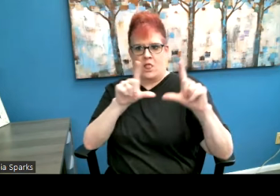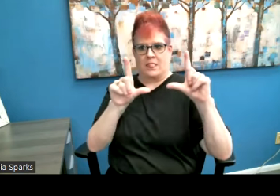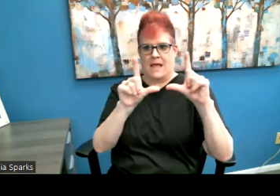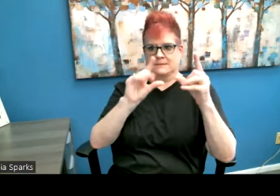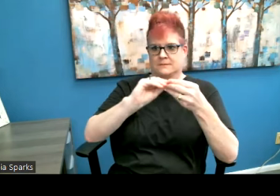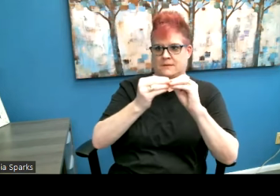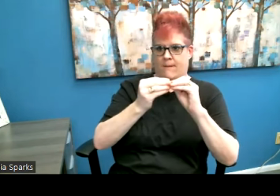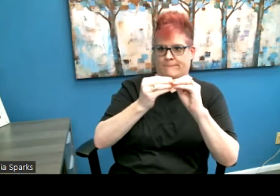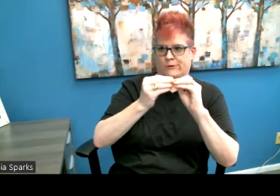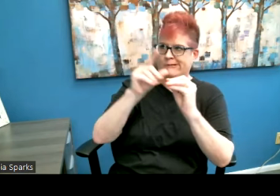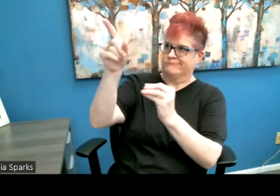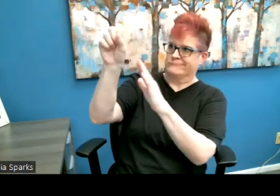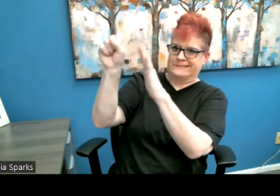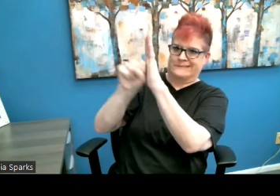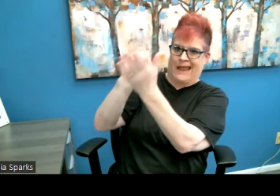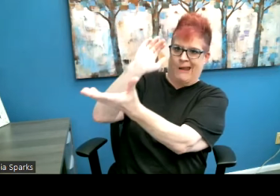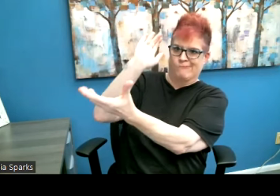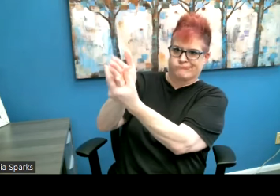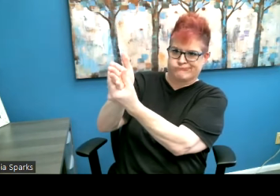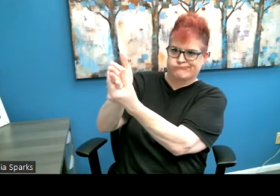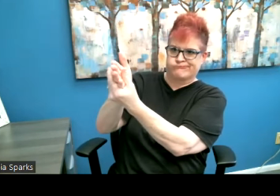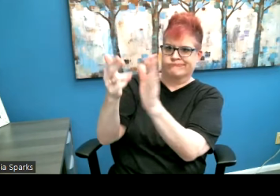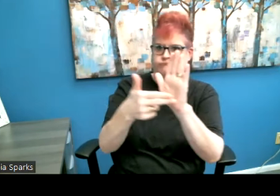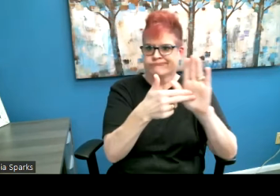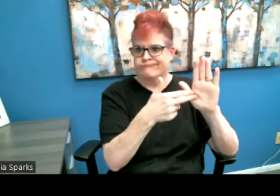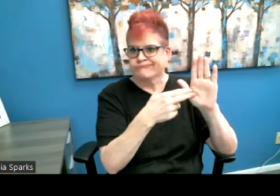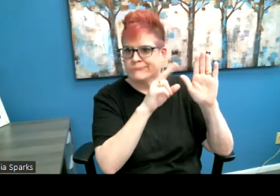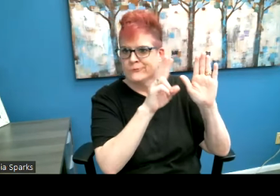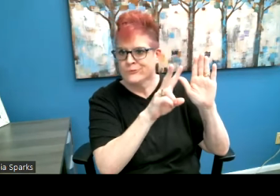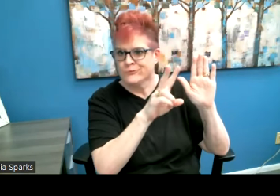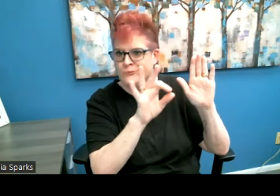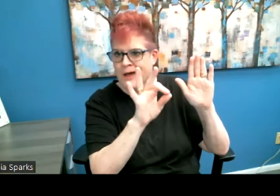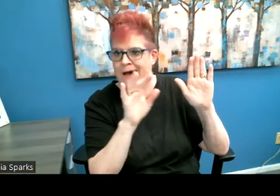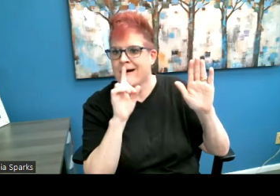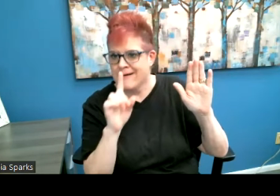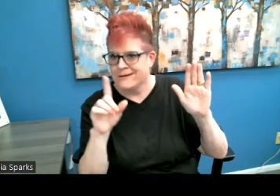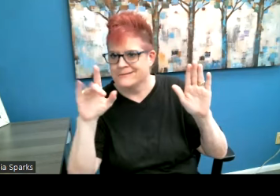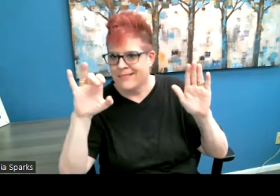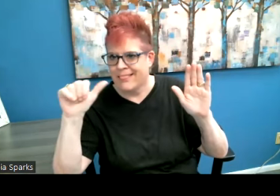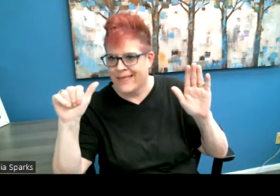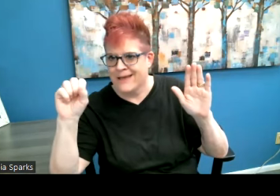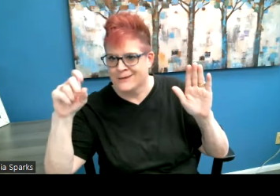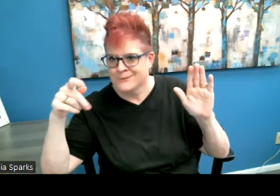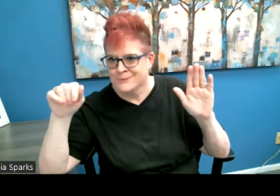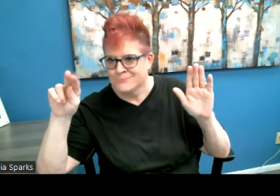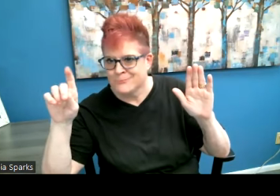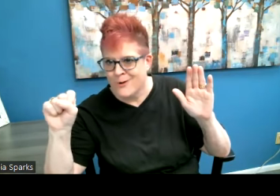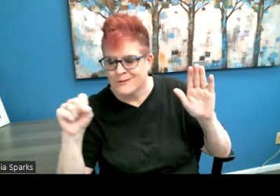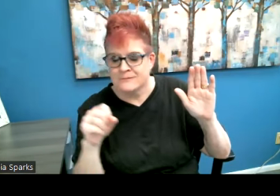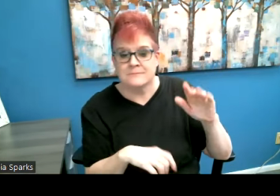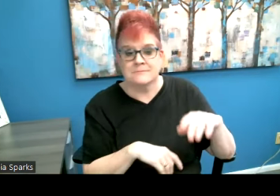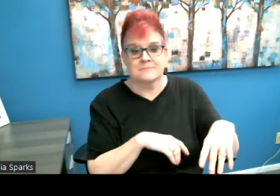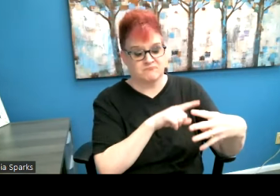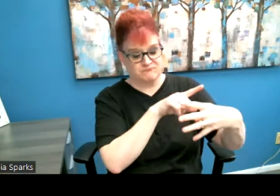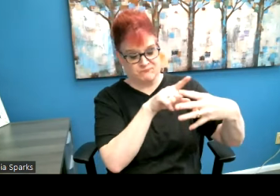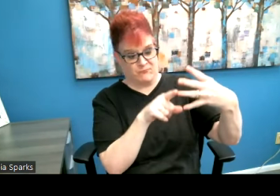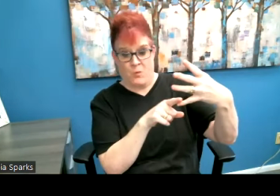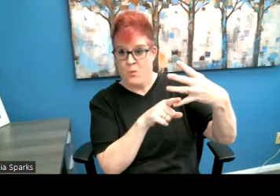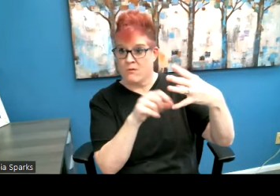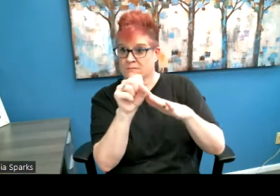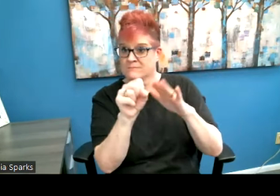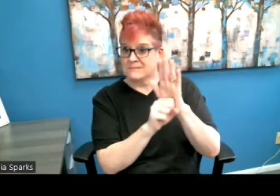license number that the state has me filed under. All my state licenses are